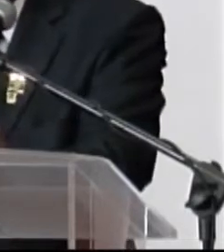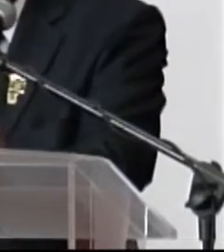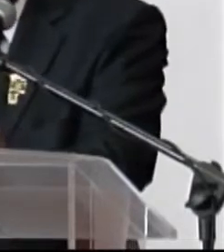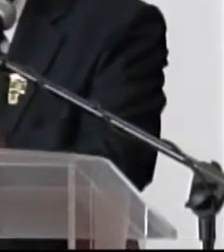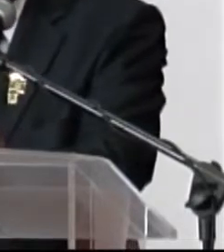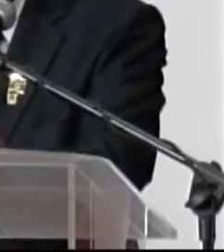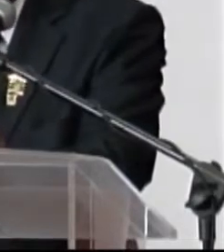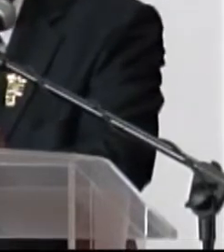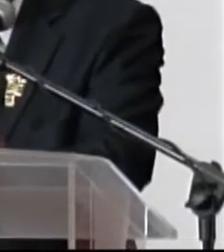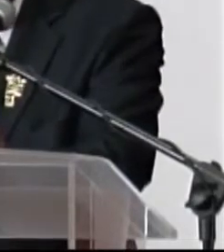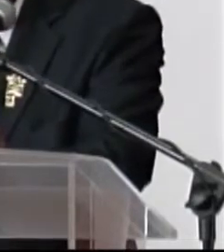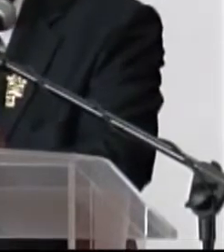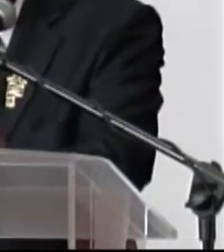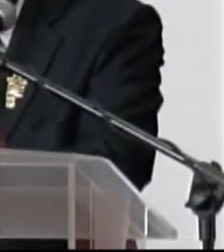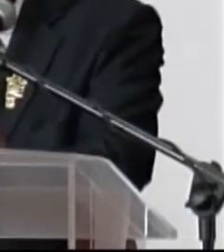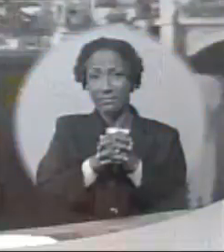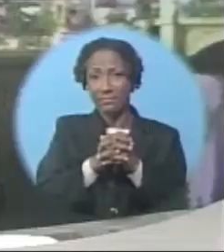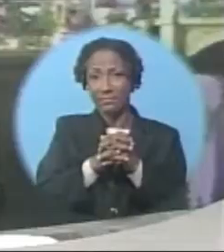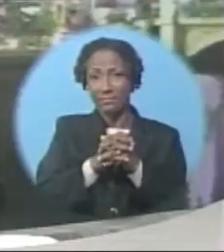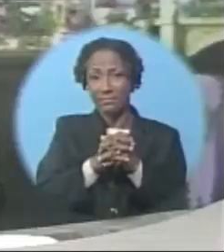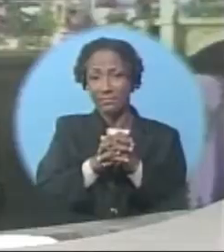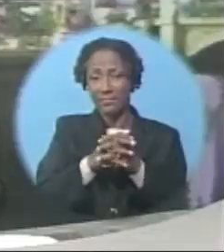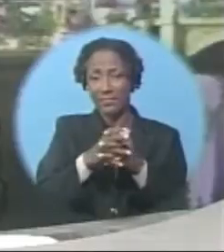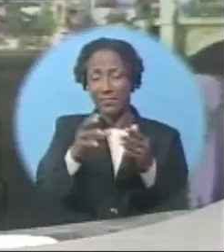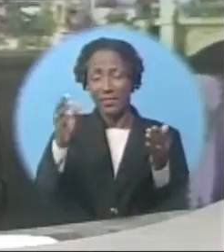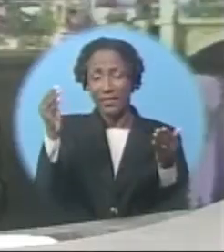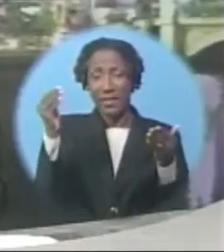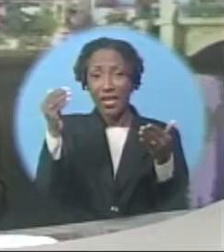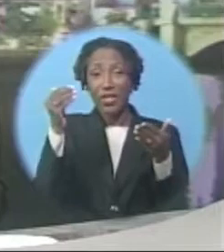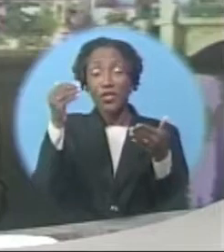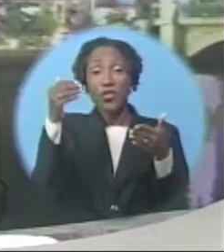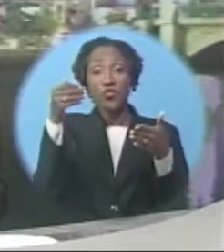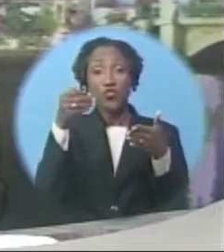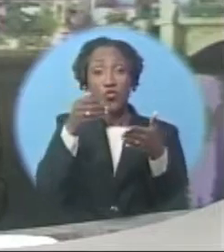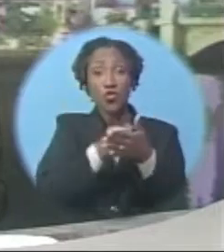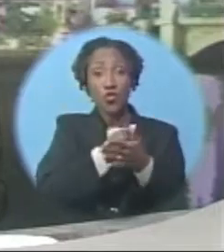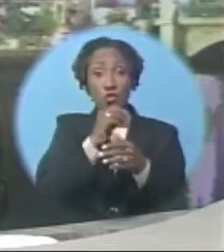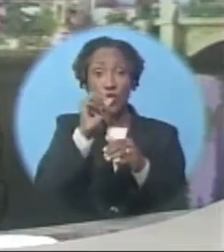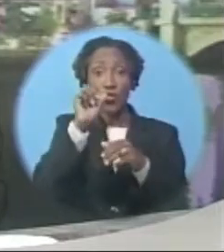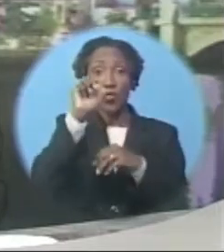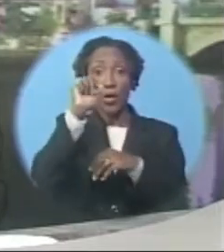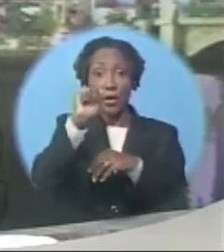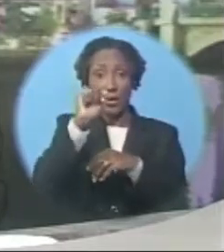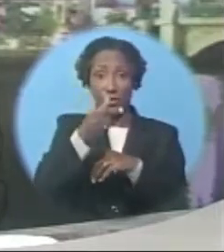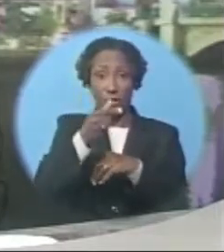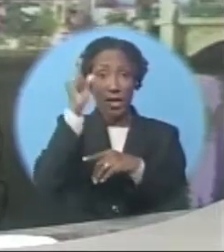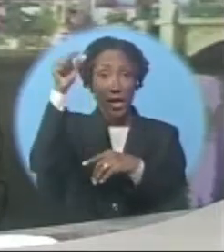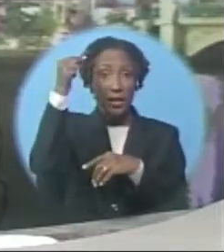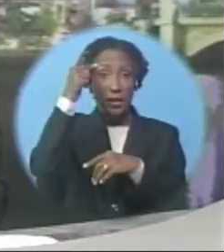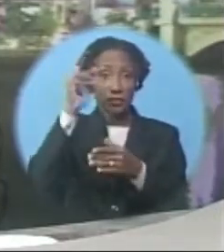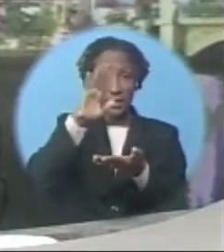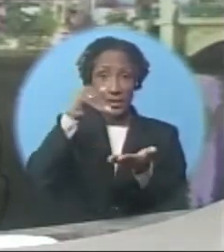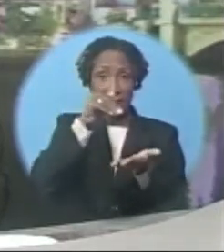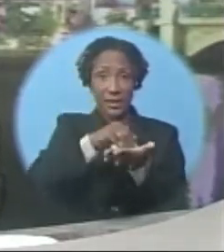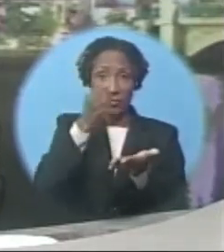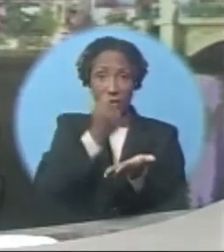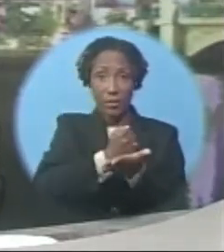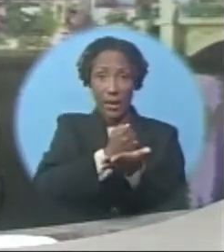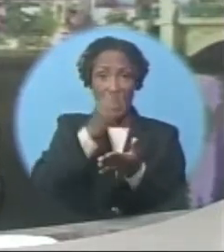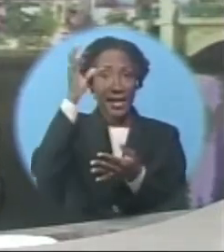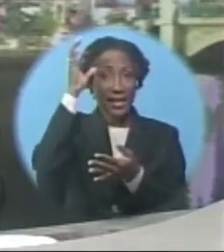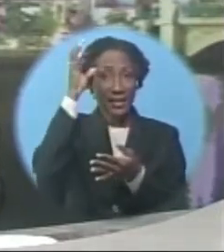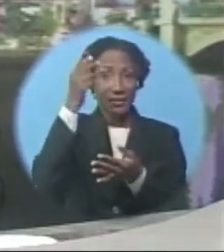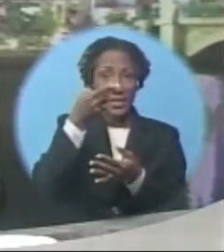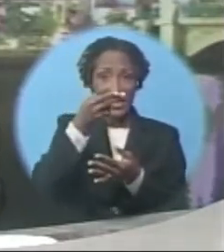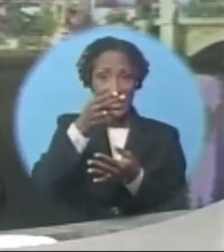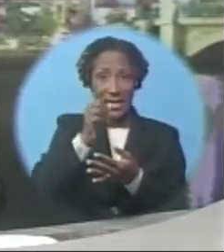nation, and by extension that of the family. The newly appointed acting governor of the central bank, Cleviston Haynes, is